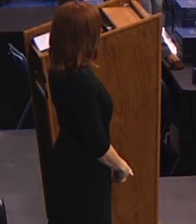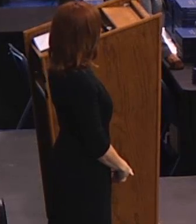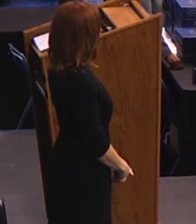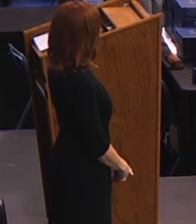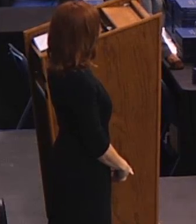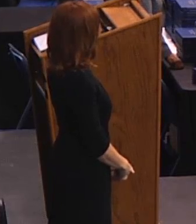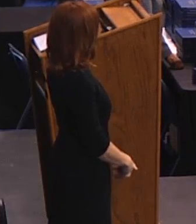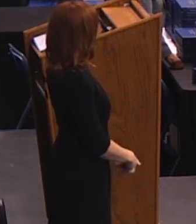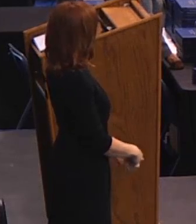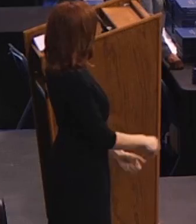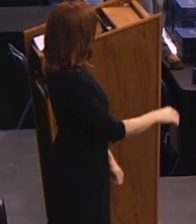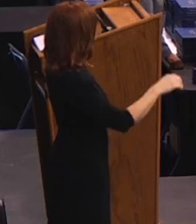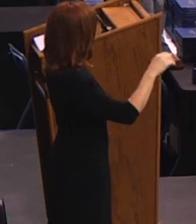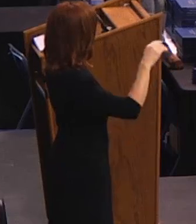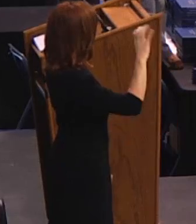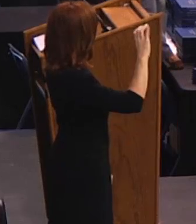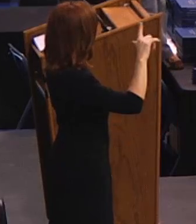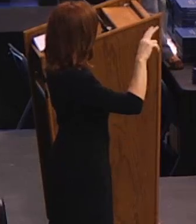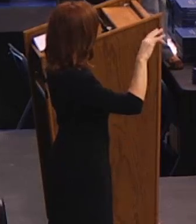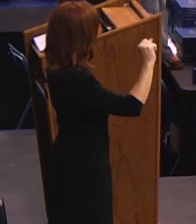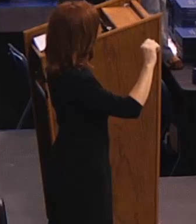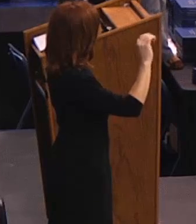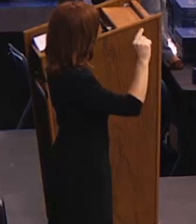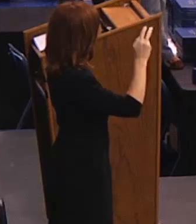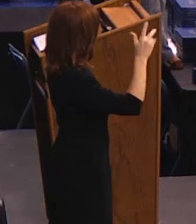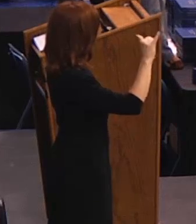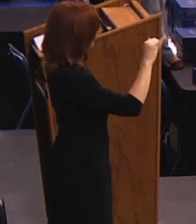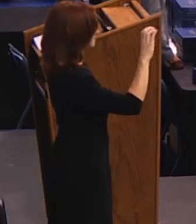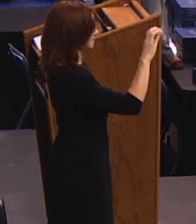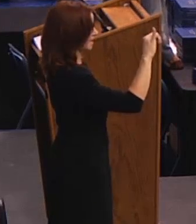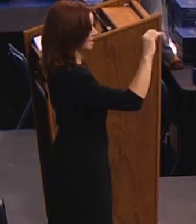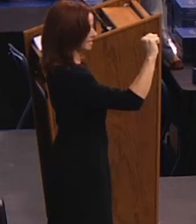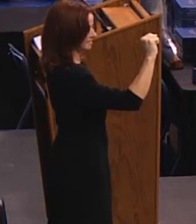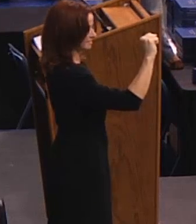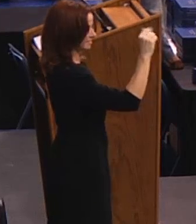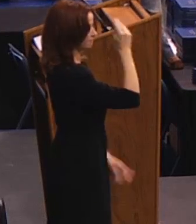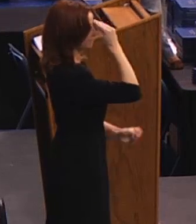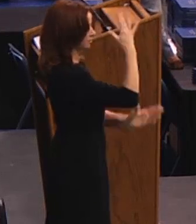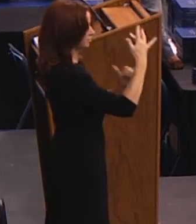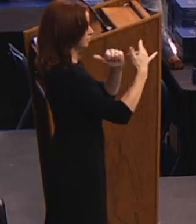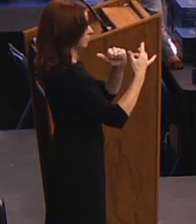Kellis Anthony, CIS Networking Technology, magna cum laude.